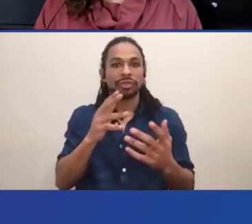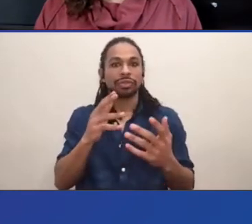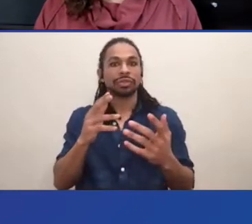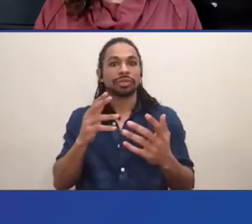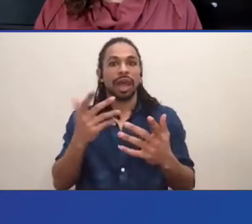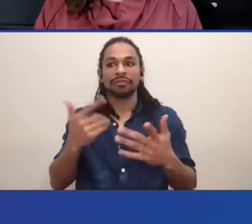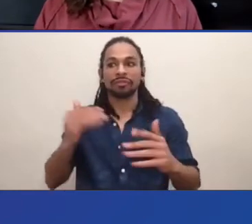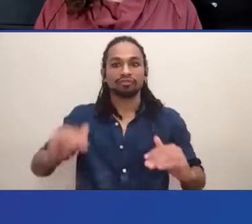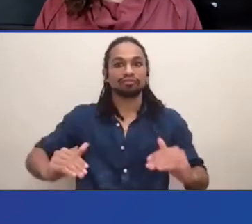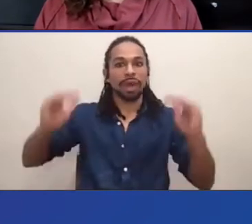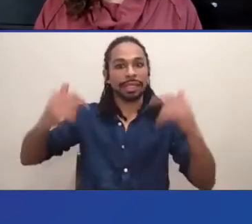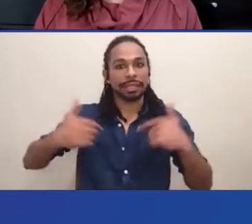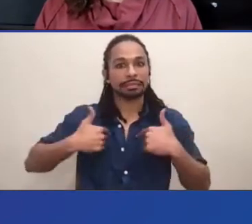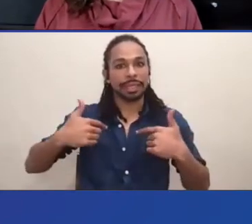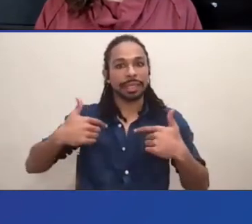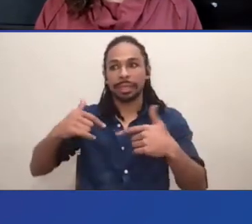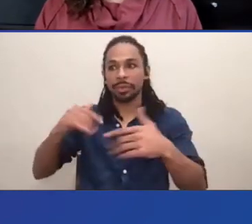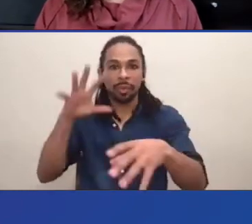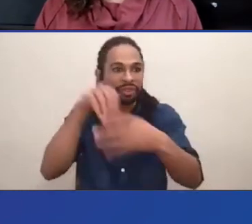and taking up space,